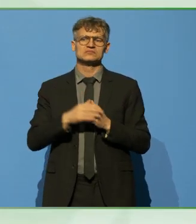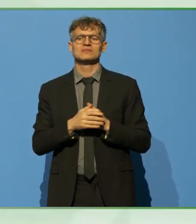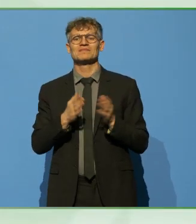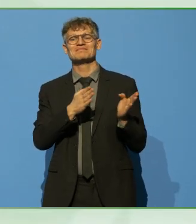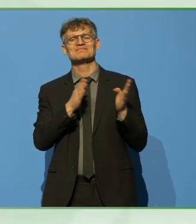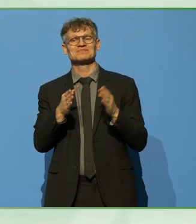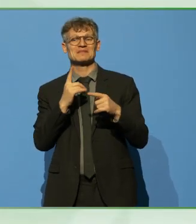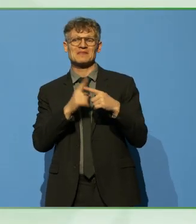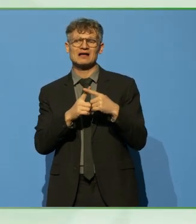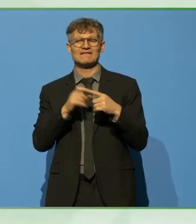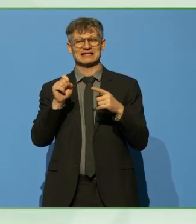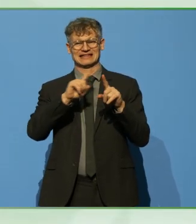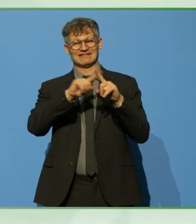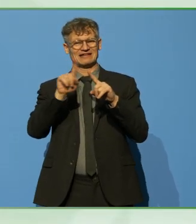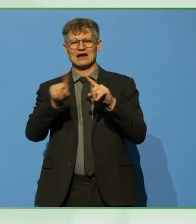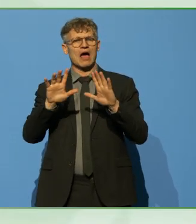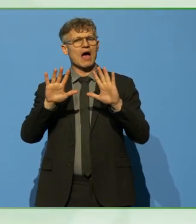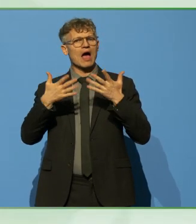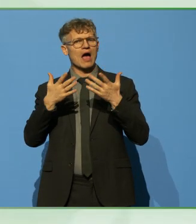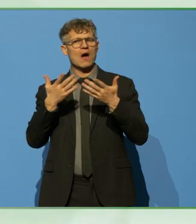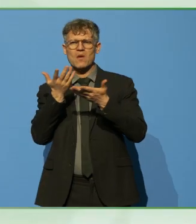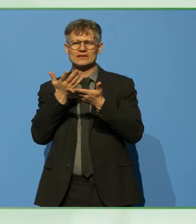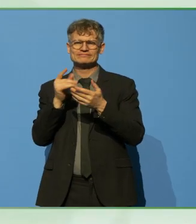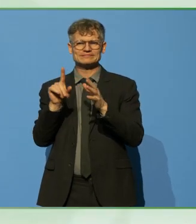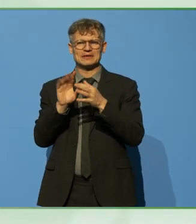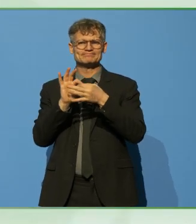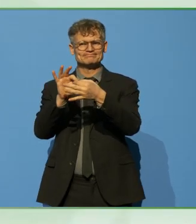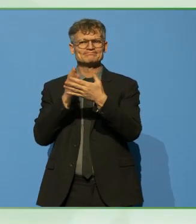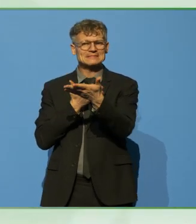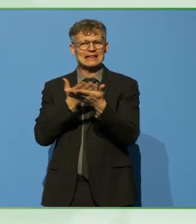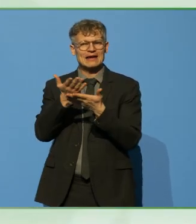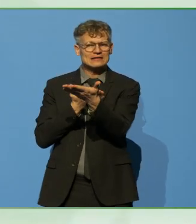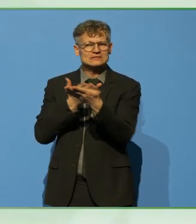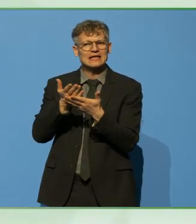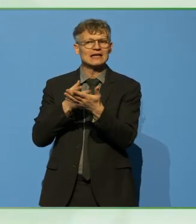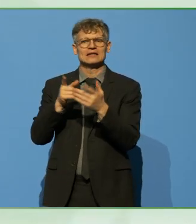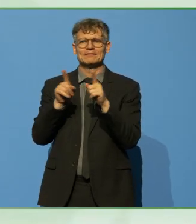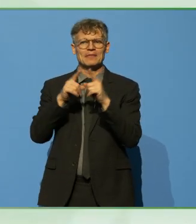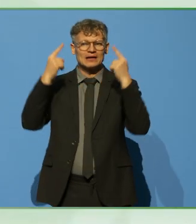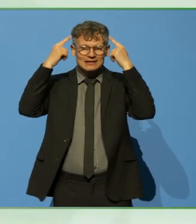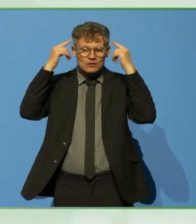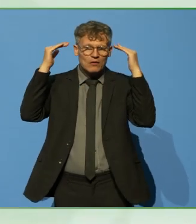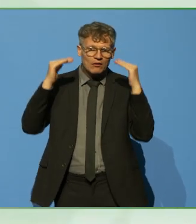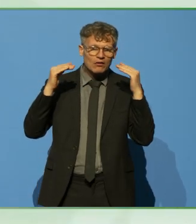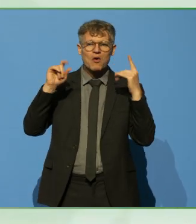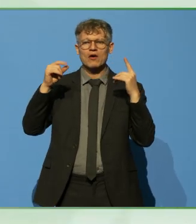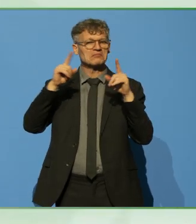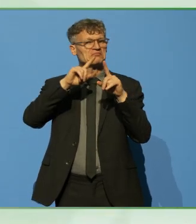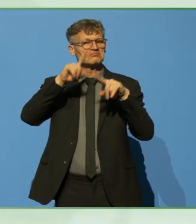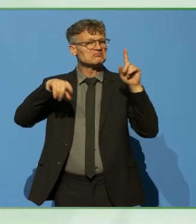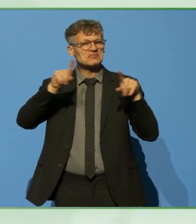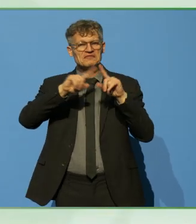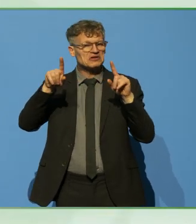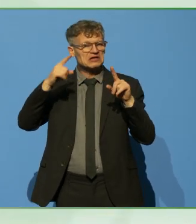or cognitive or sensory disabilities. They can benefit from clear language and consistent layouts, which have like minimal steps to